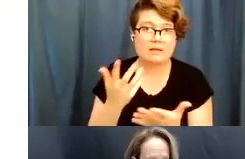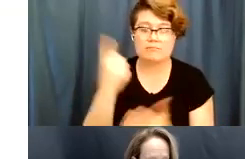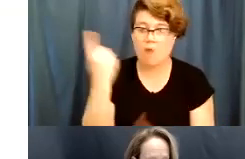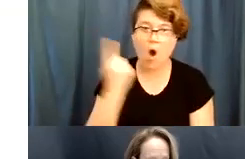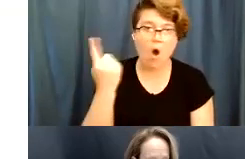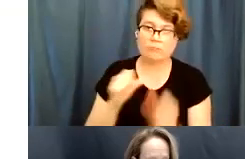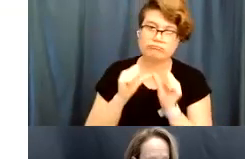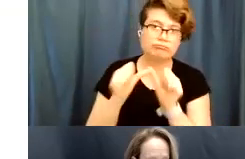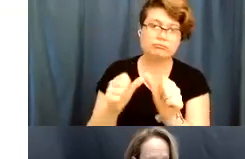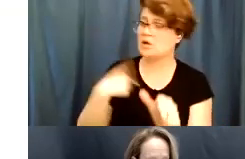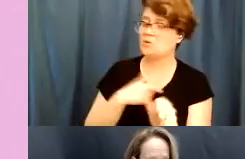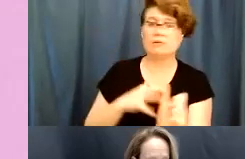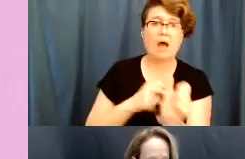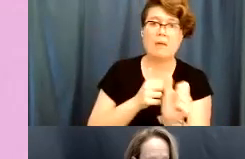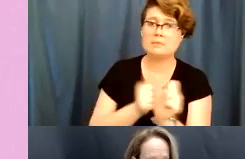your plan. That is all.